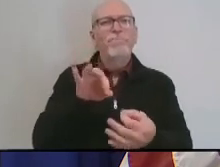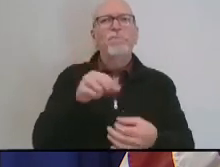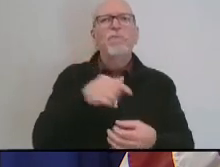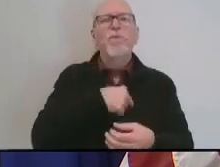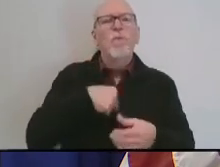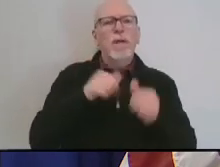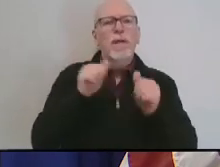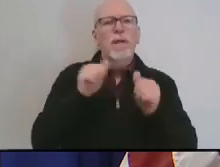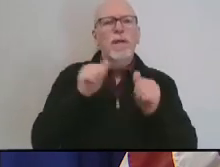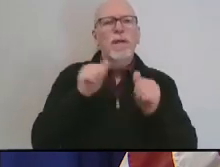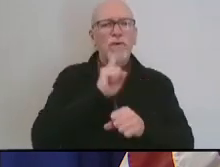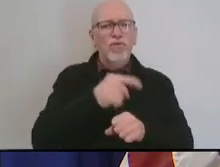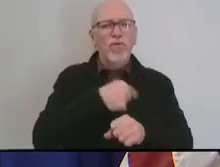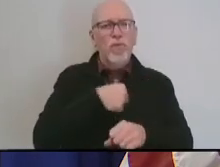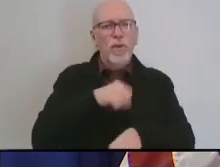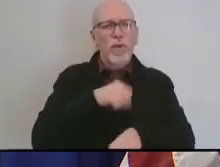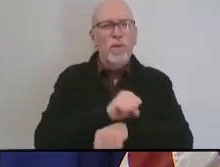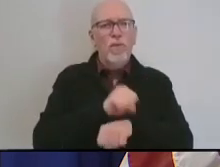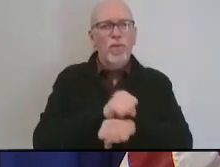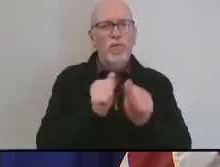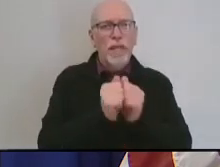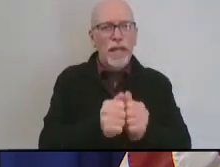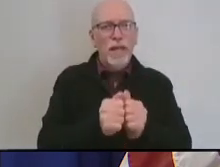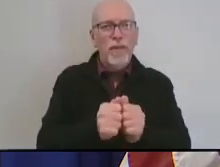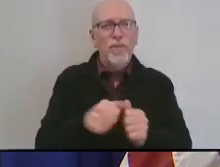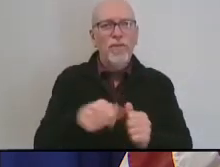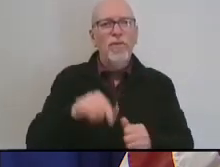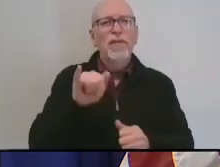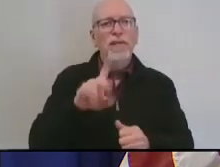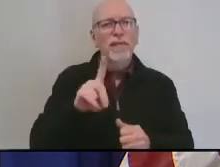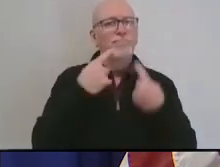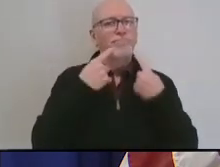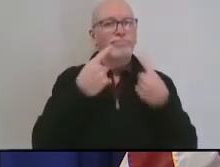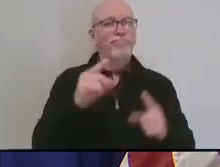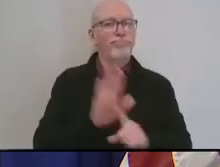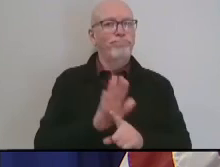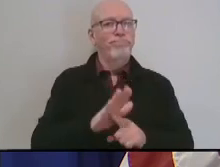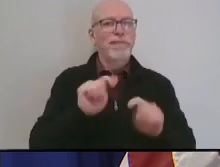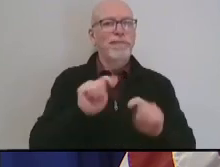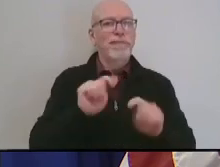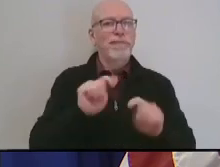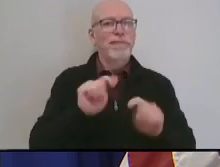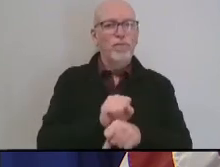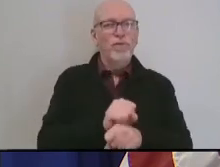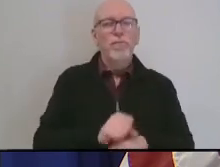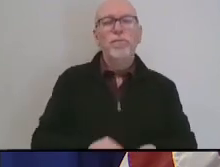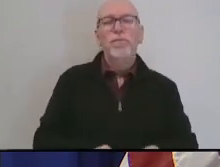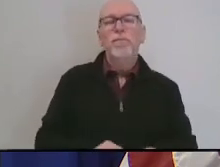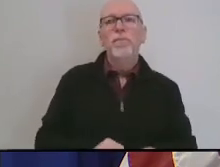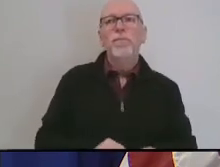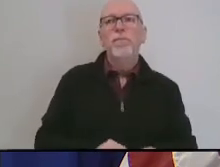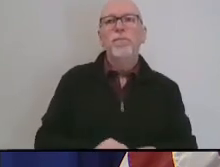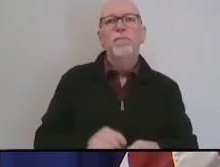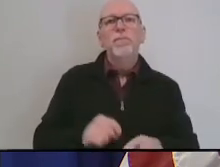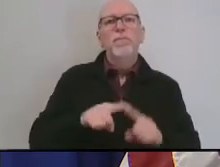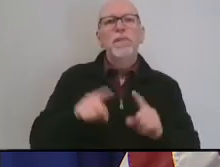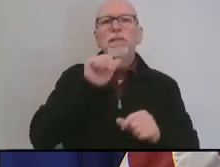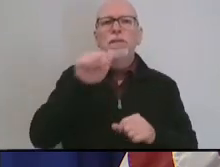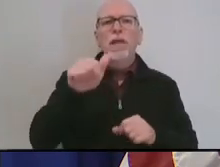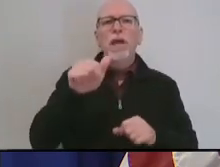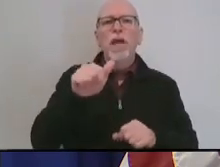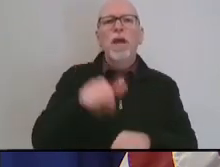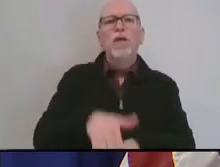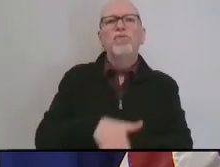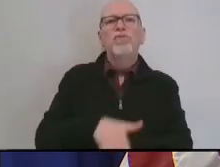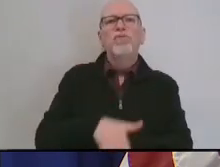working together, that Indiana's known for, by the way, that teamwork, but not slowing down